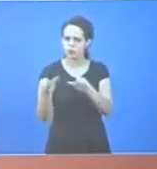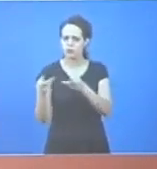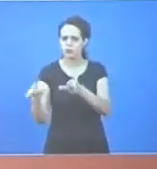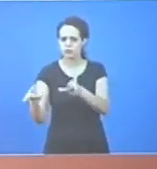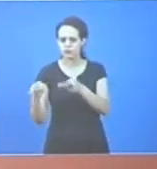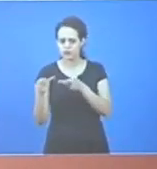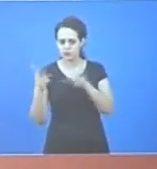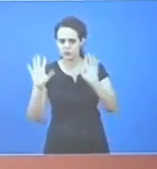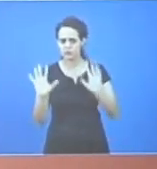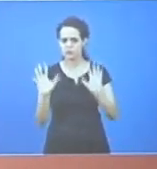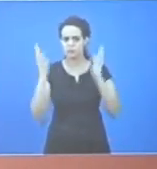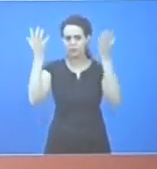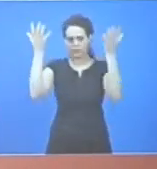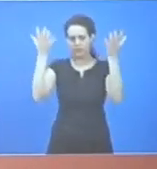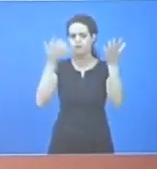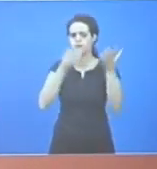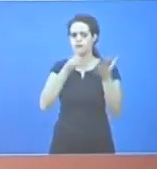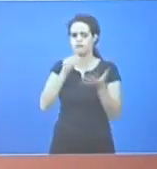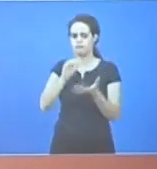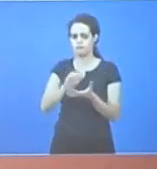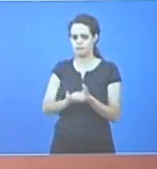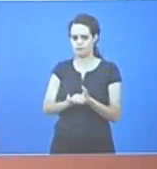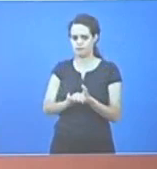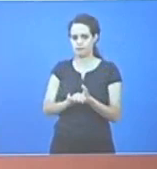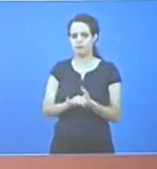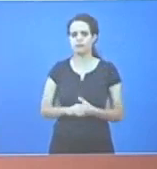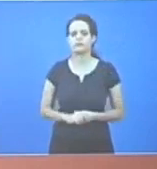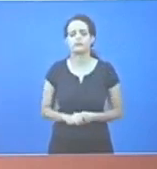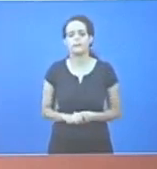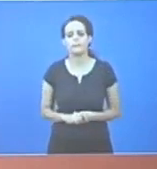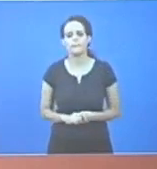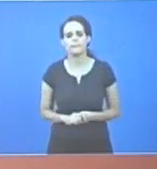So the ones that were invited for this wedding.